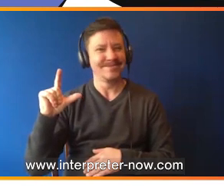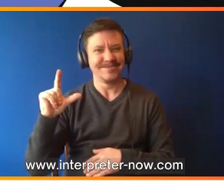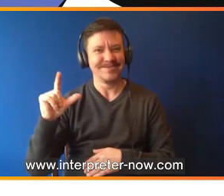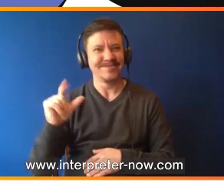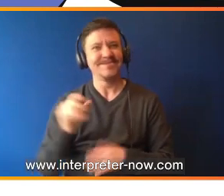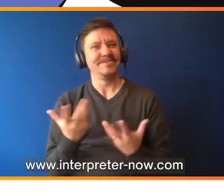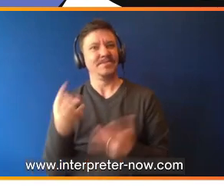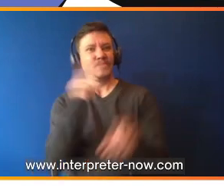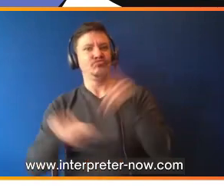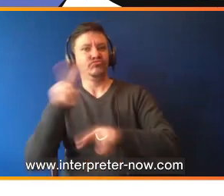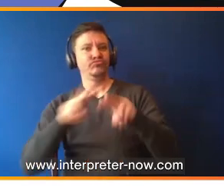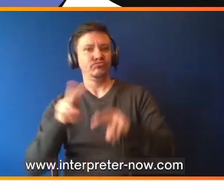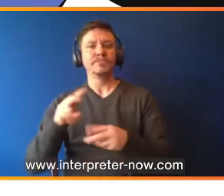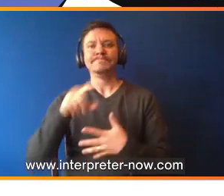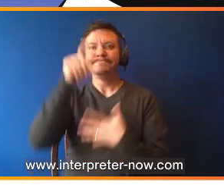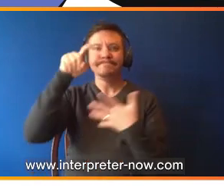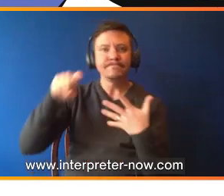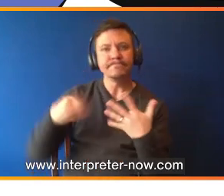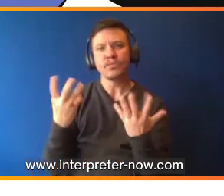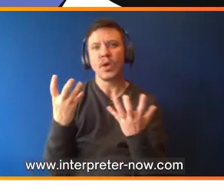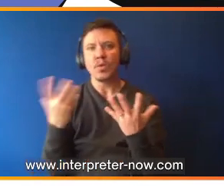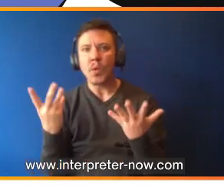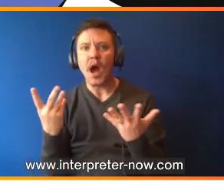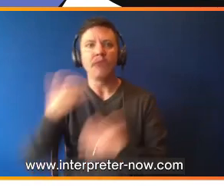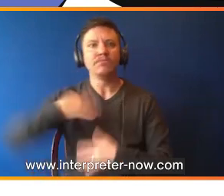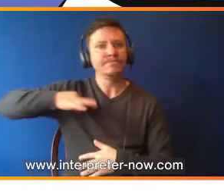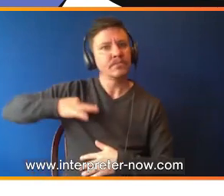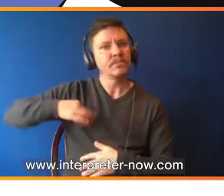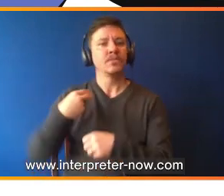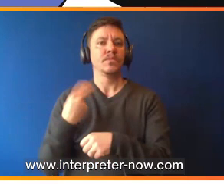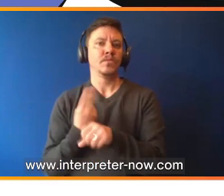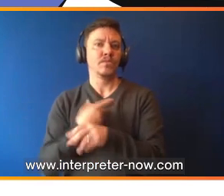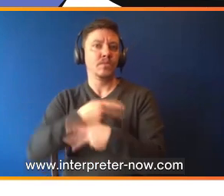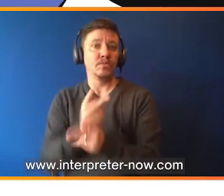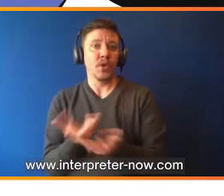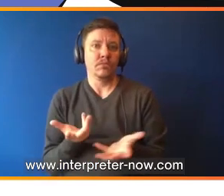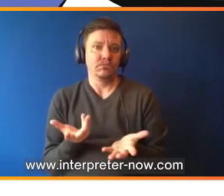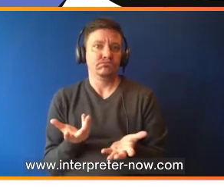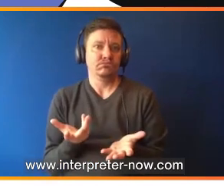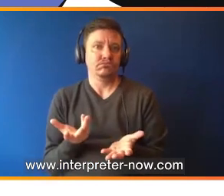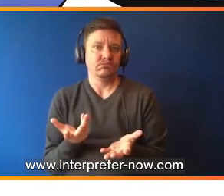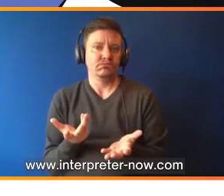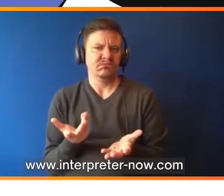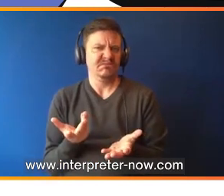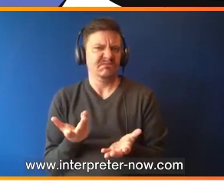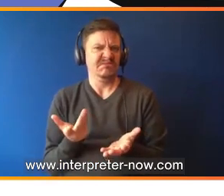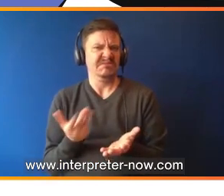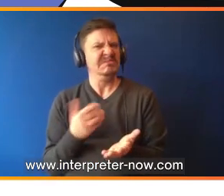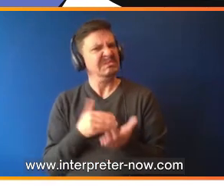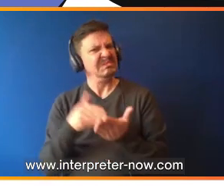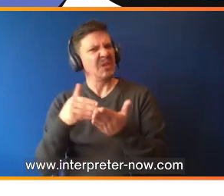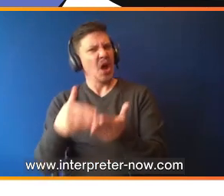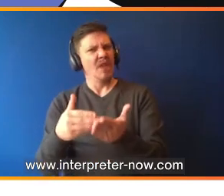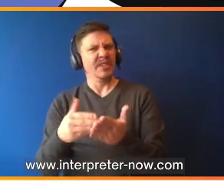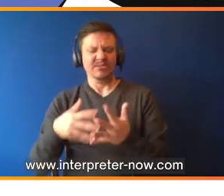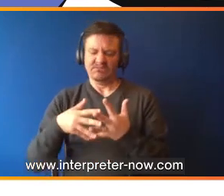two decades. Yeah, I mean, you've hit the nail on the head on this, because that kind of goes back to, you know, what is